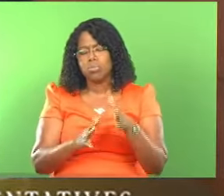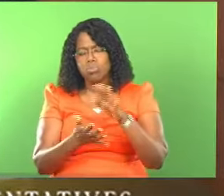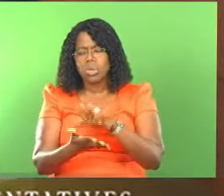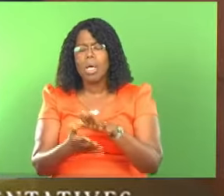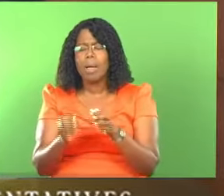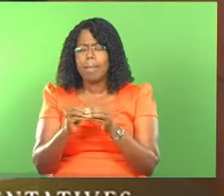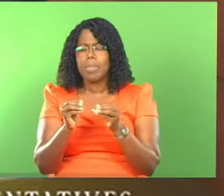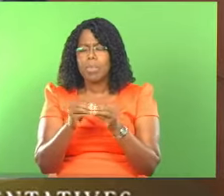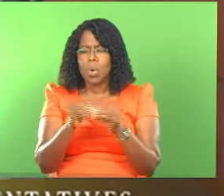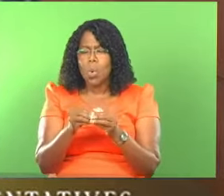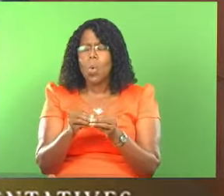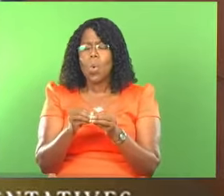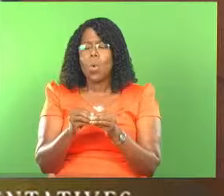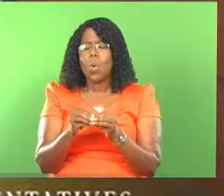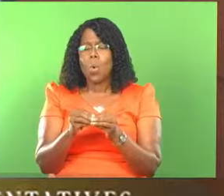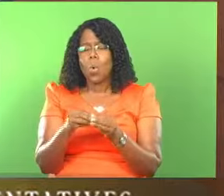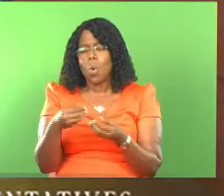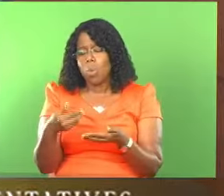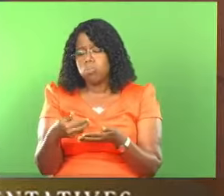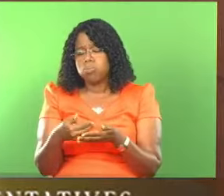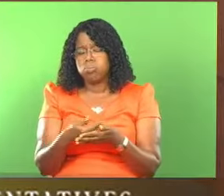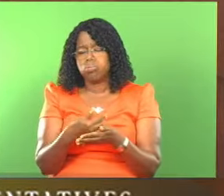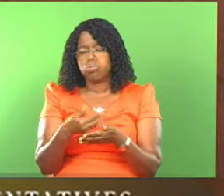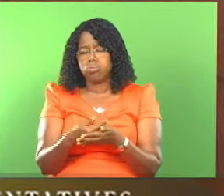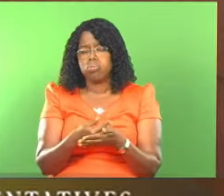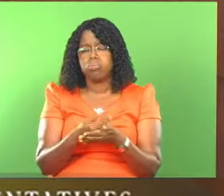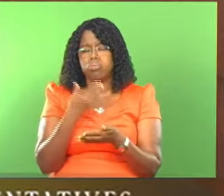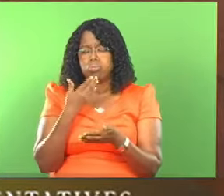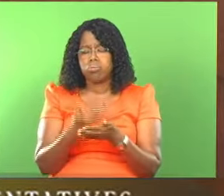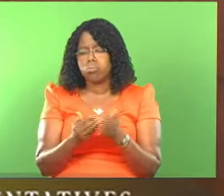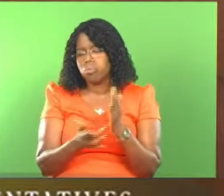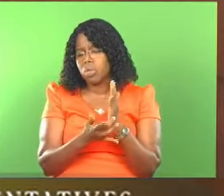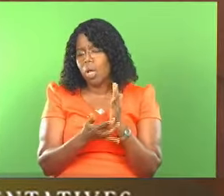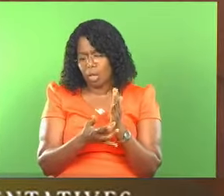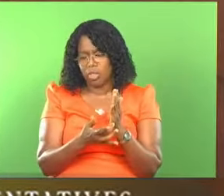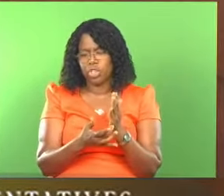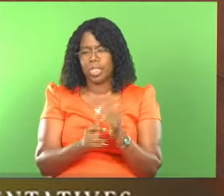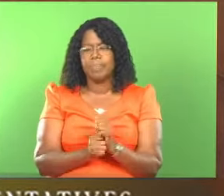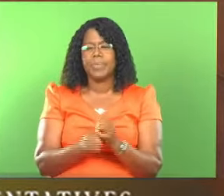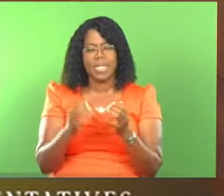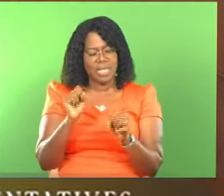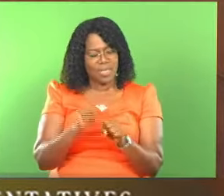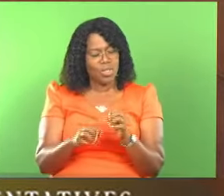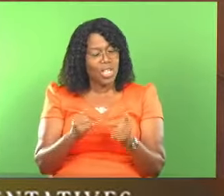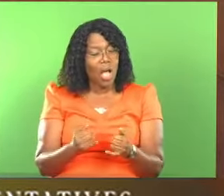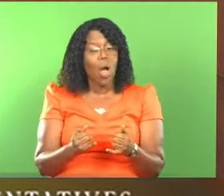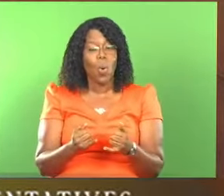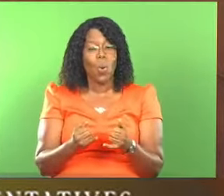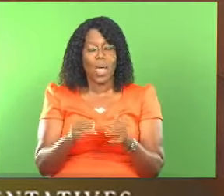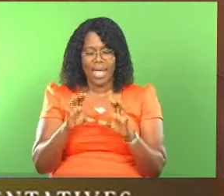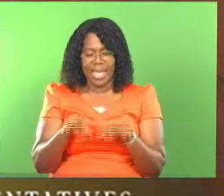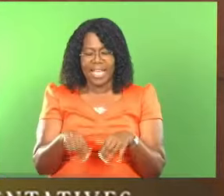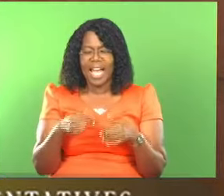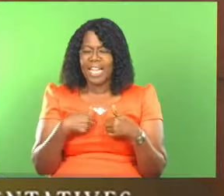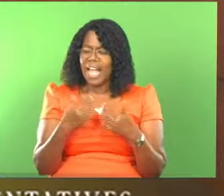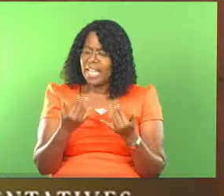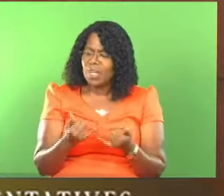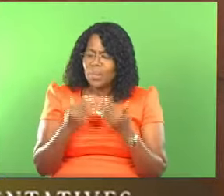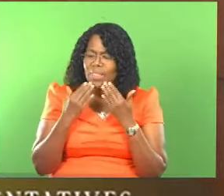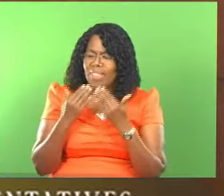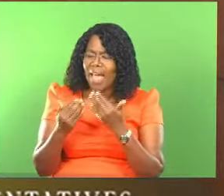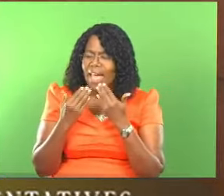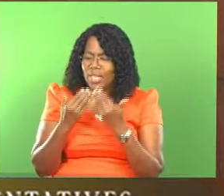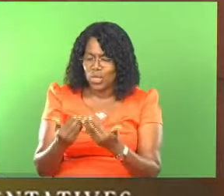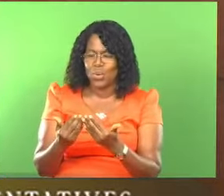service. And may I take this opportunity, Honorable Prime Minister, on behalf of the children of Trinidad and Tobago, to thank you for your